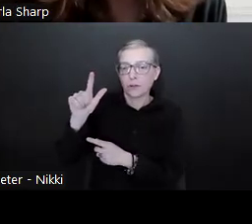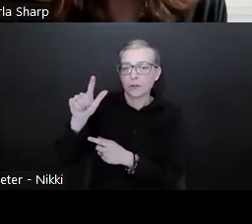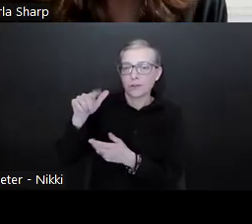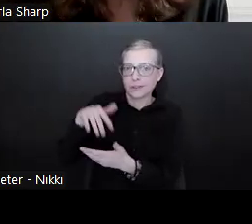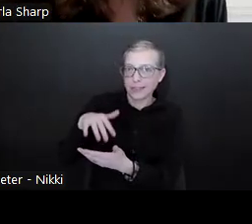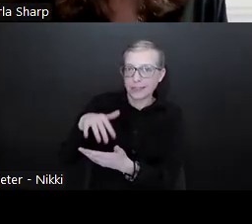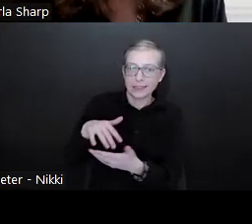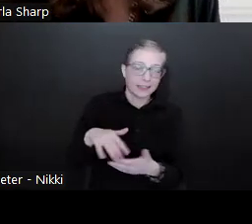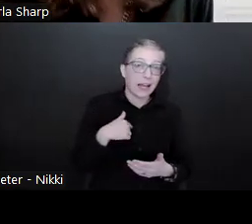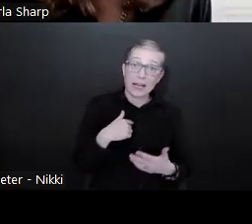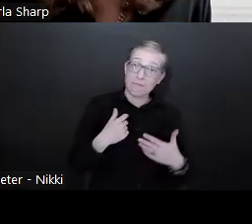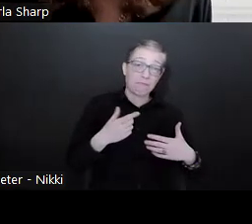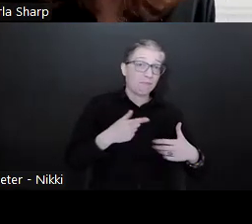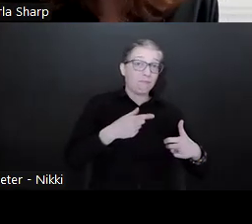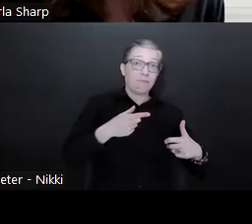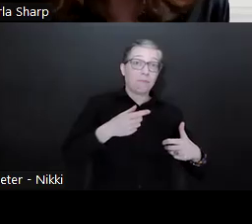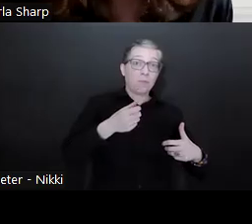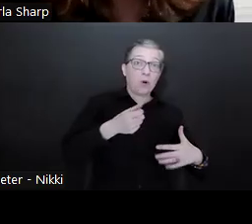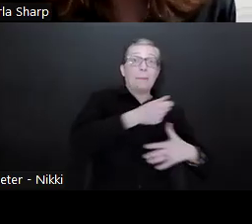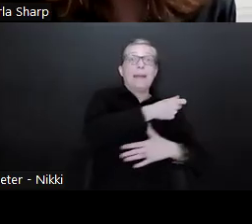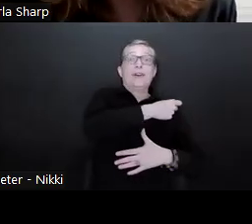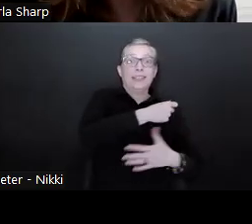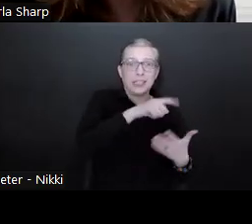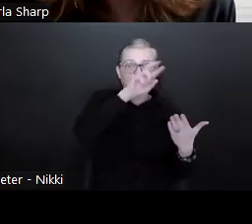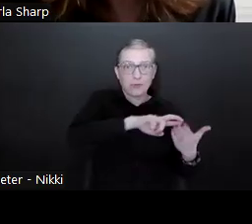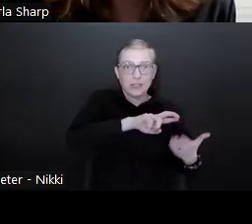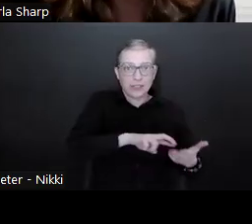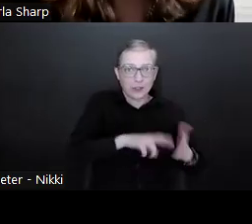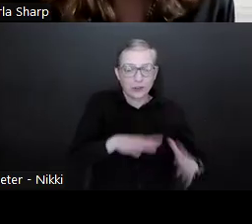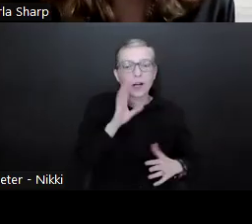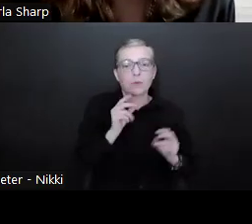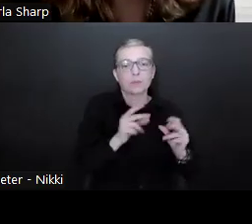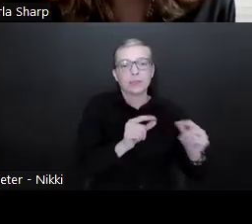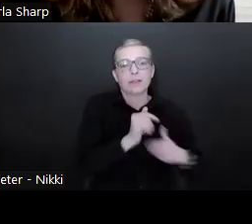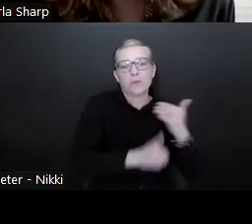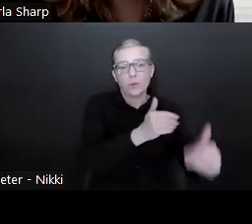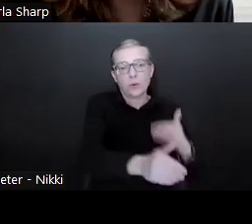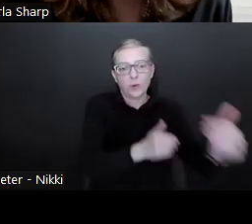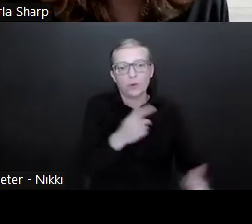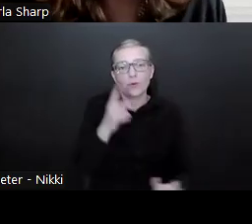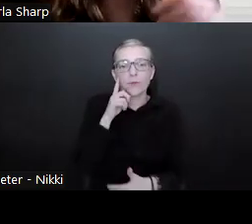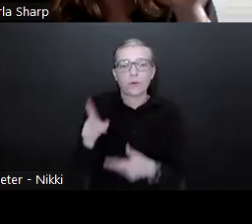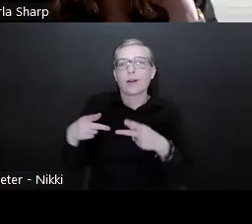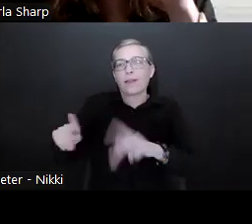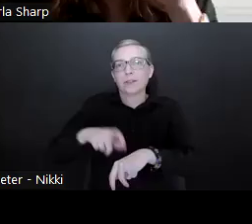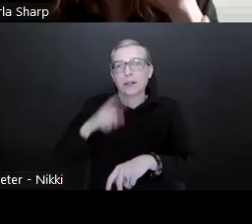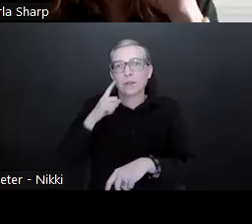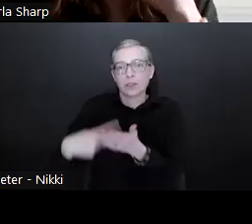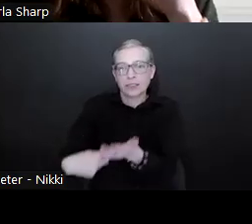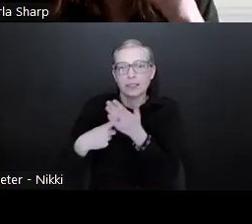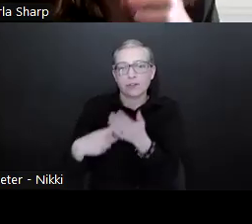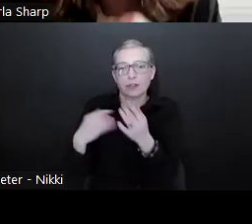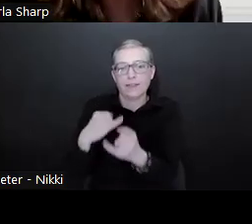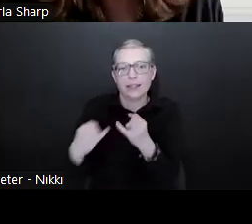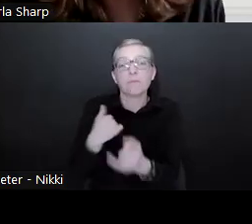first, and I'm just going to zoom through them so that we have a little bit of time for discussion at the end. But we've used a